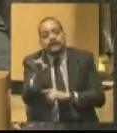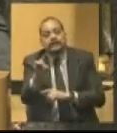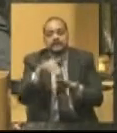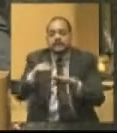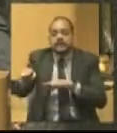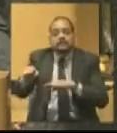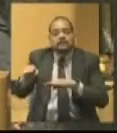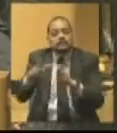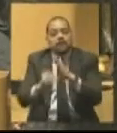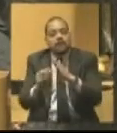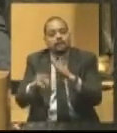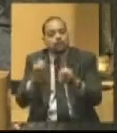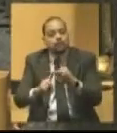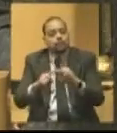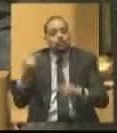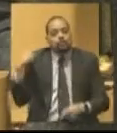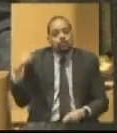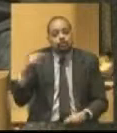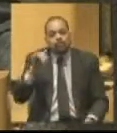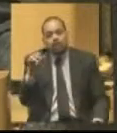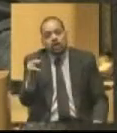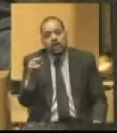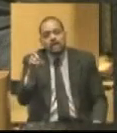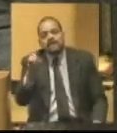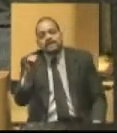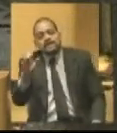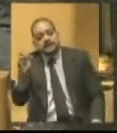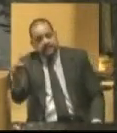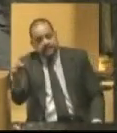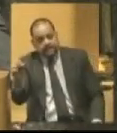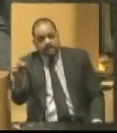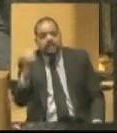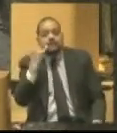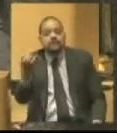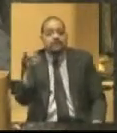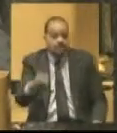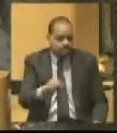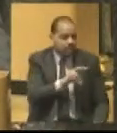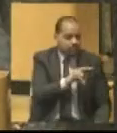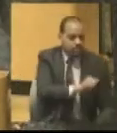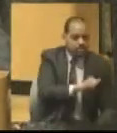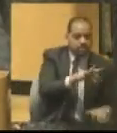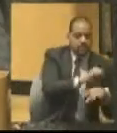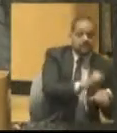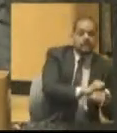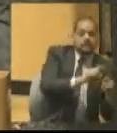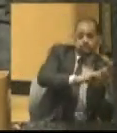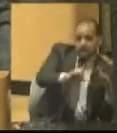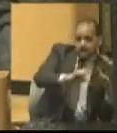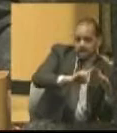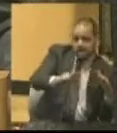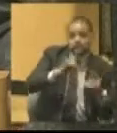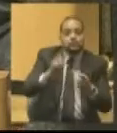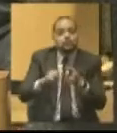Maryland, ordering him to emancipate any slaves escaping into his lines from the seceded state of Virginia. In November, the